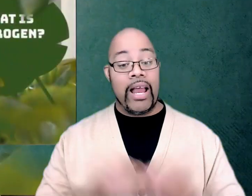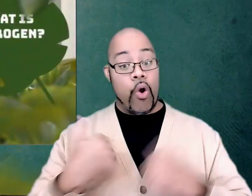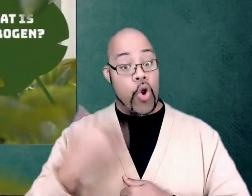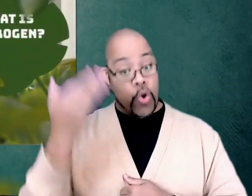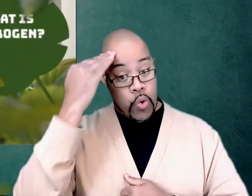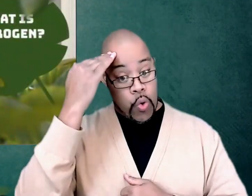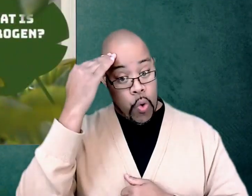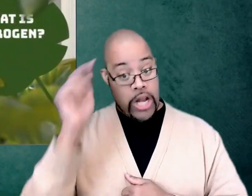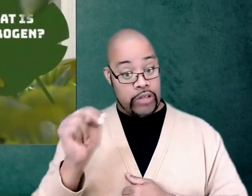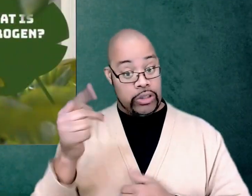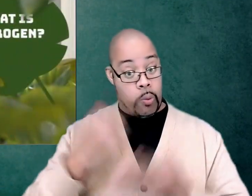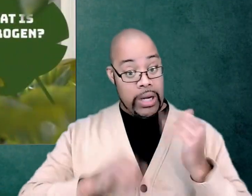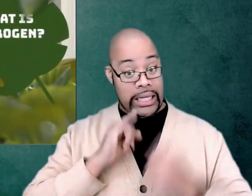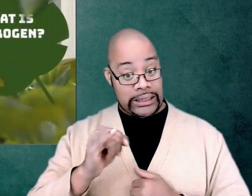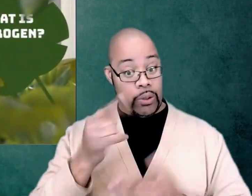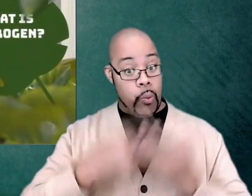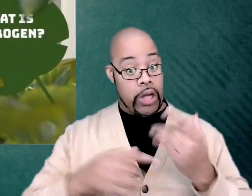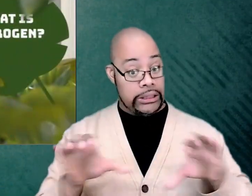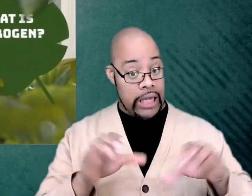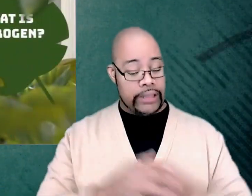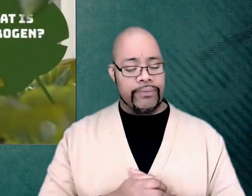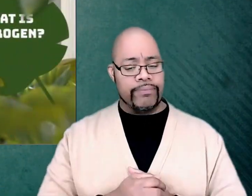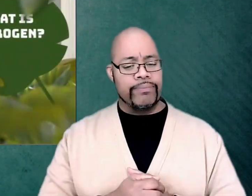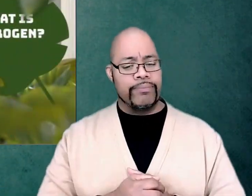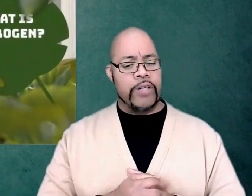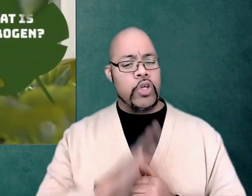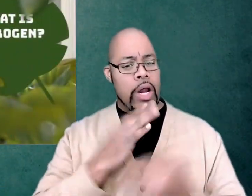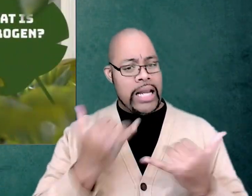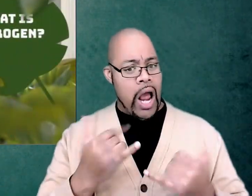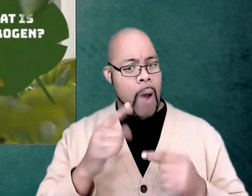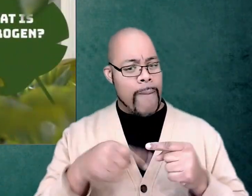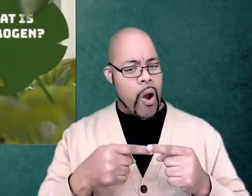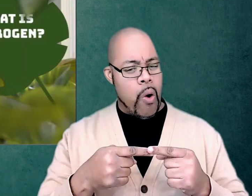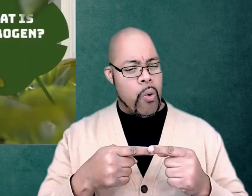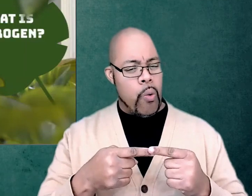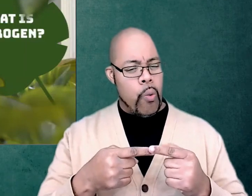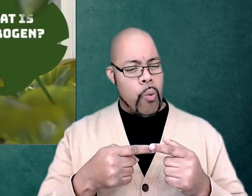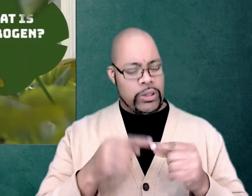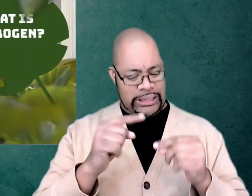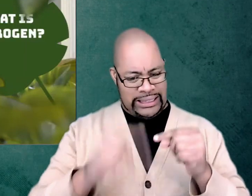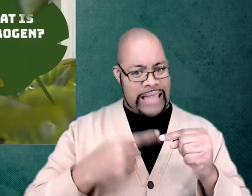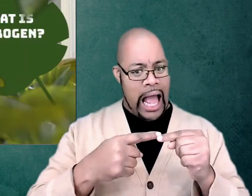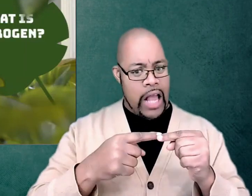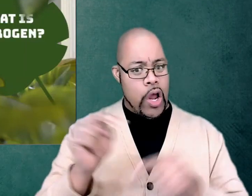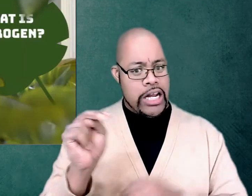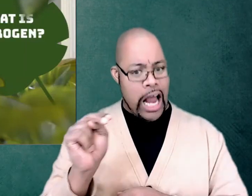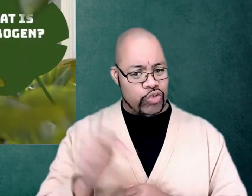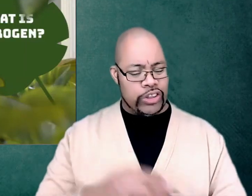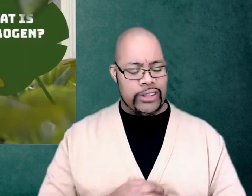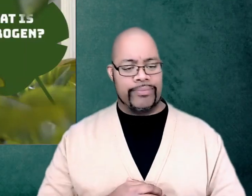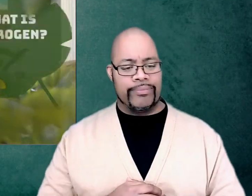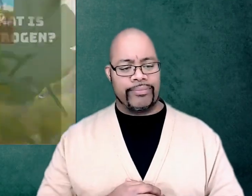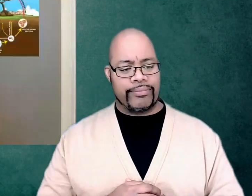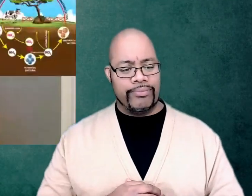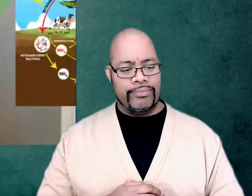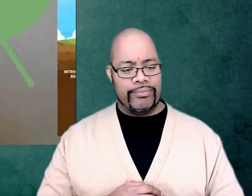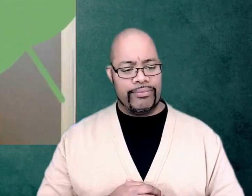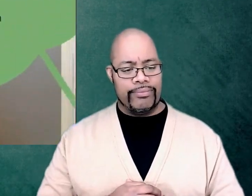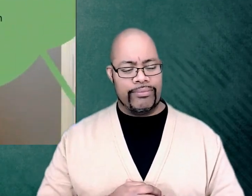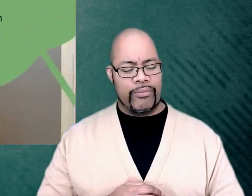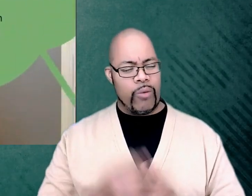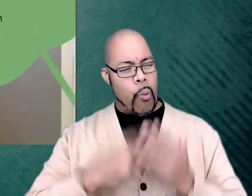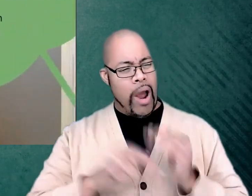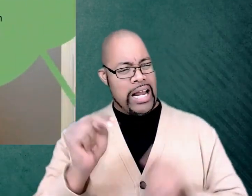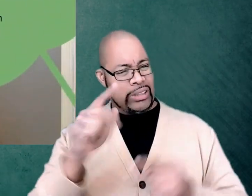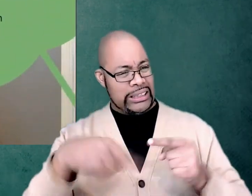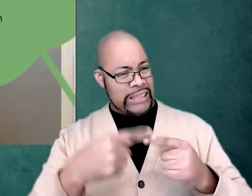now we know what nitrogen is and what nitrogen does. If we're going to talk about nitrogen, we need to talk about the nitrogen cycle. Well, Rose, what the